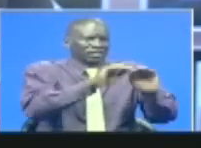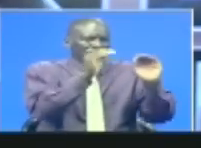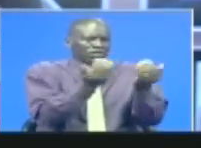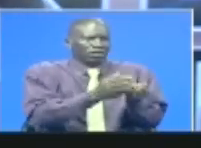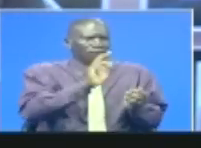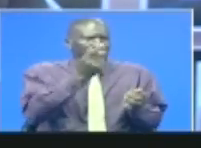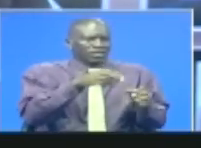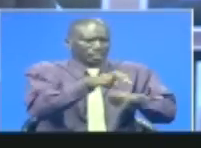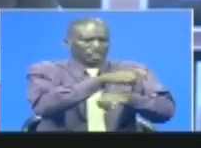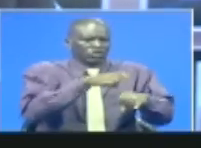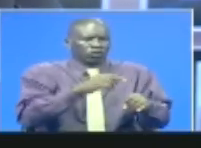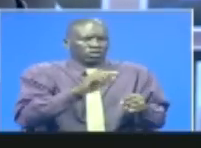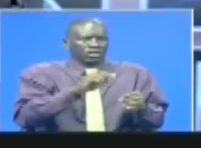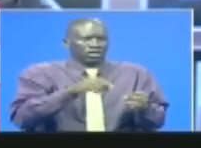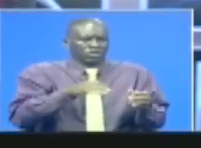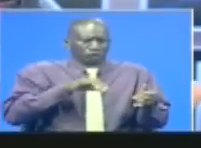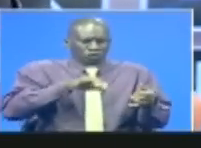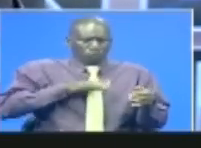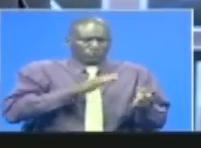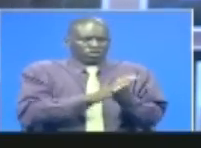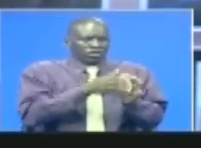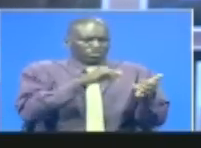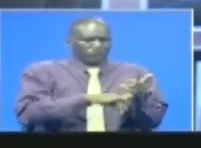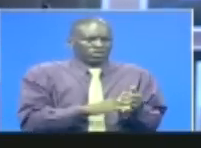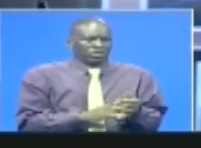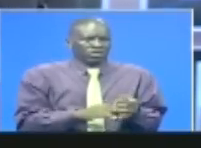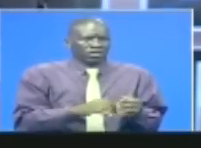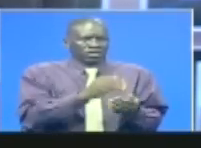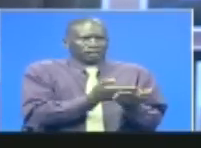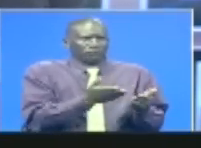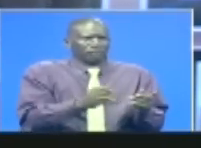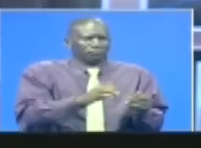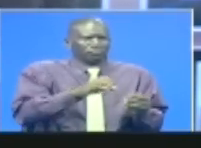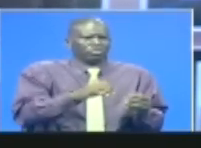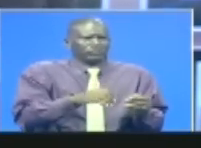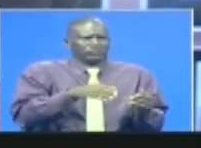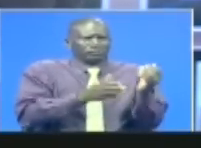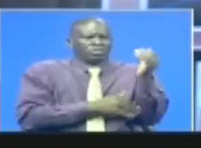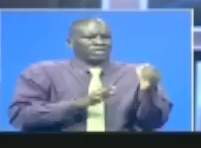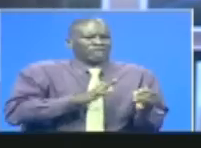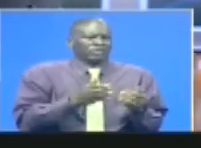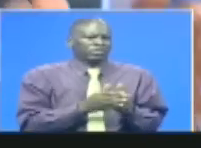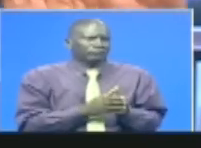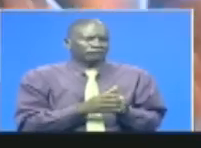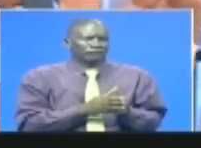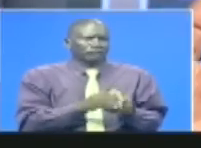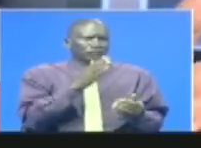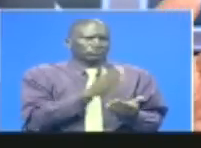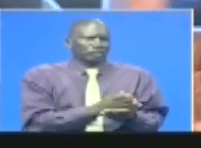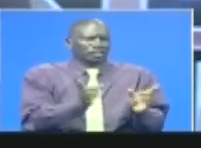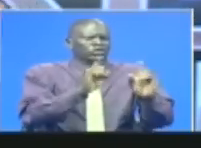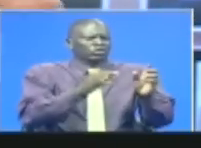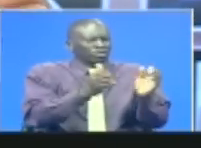in nations who are single mothers. Some of them are not single by choice. It is just bad luck or whatever it is. Really, it's not an